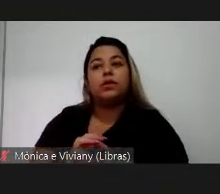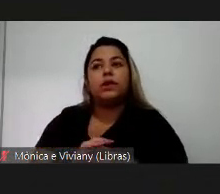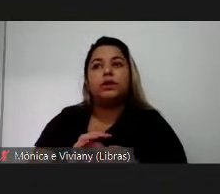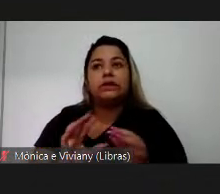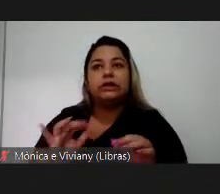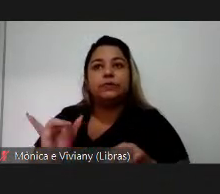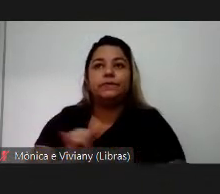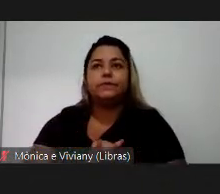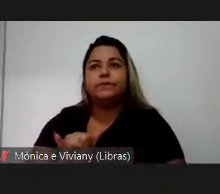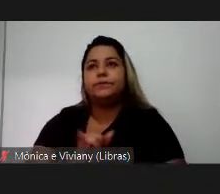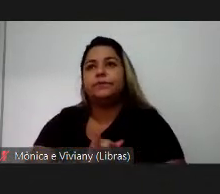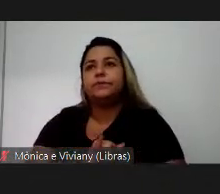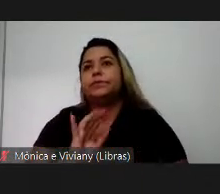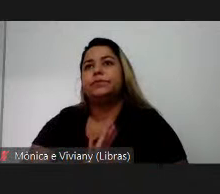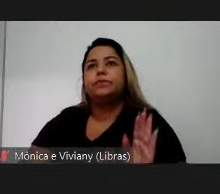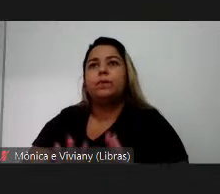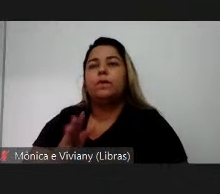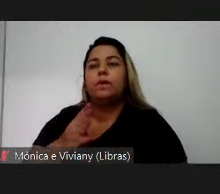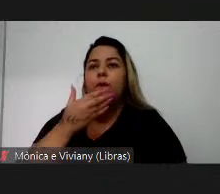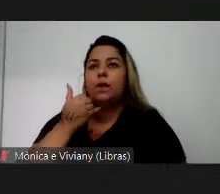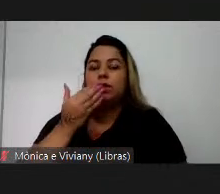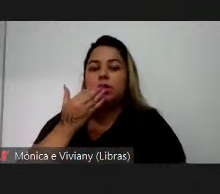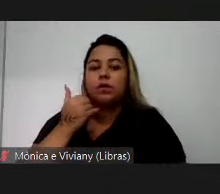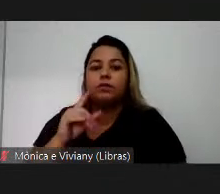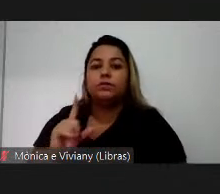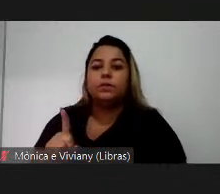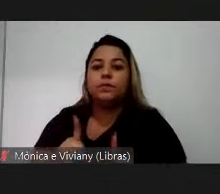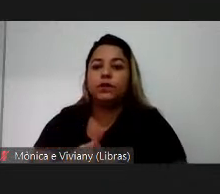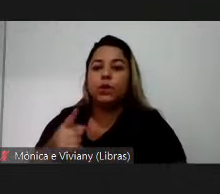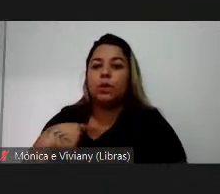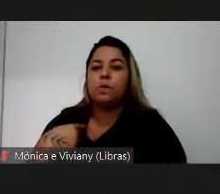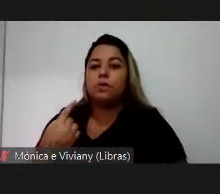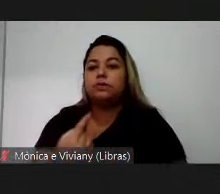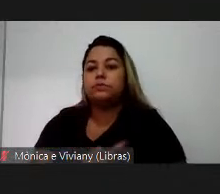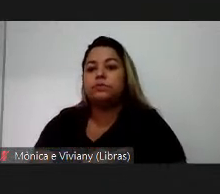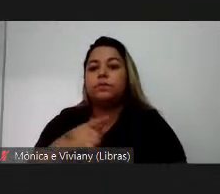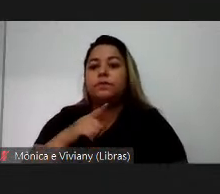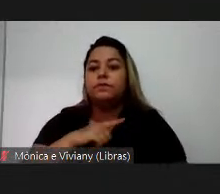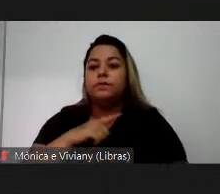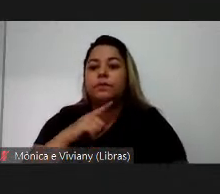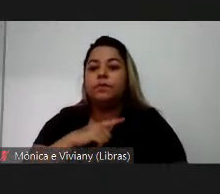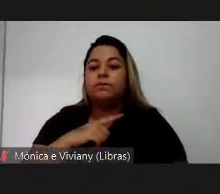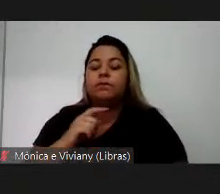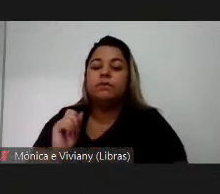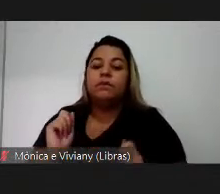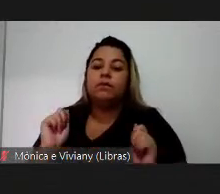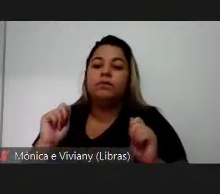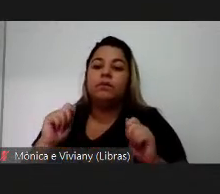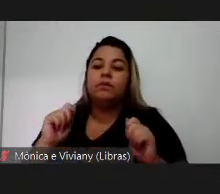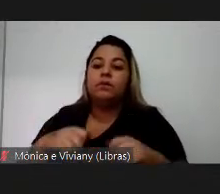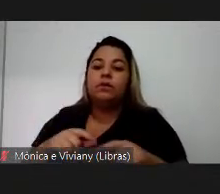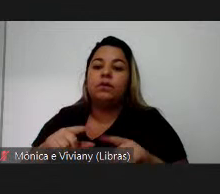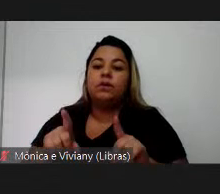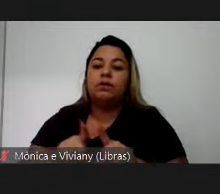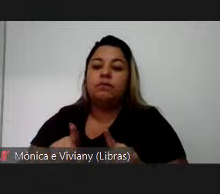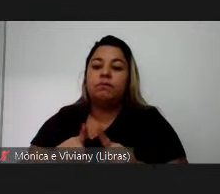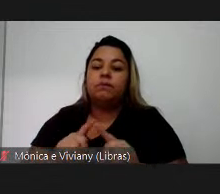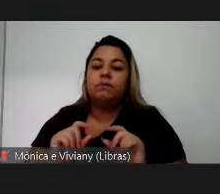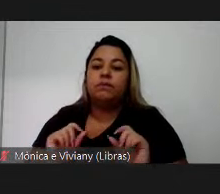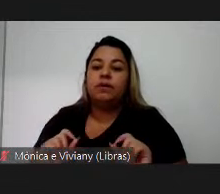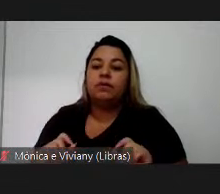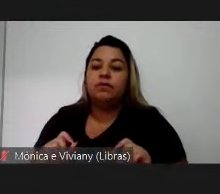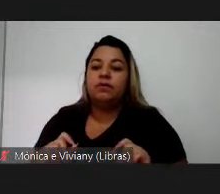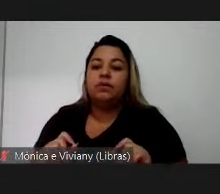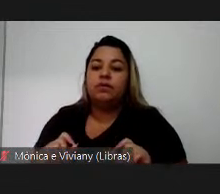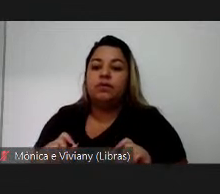measure with the structure and framework, but we still have the necessity